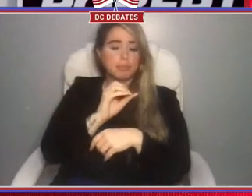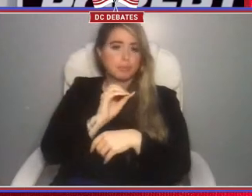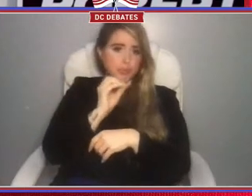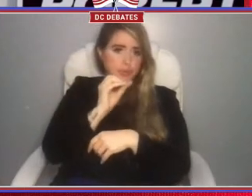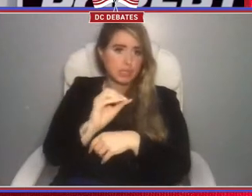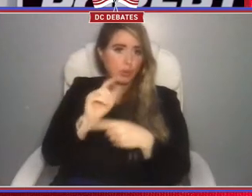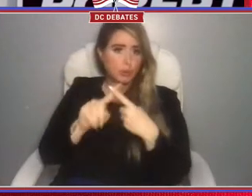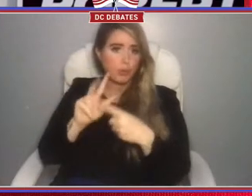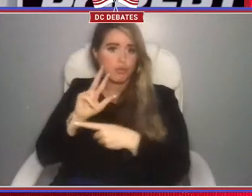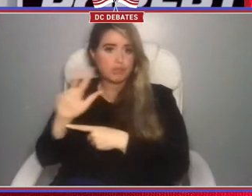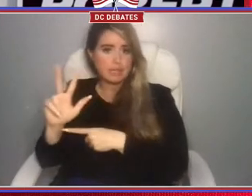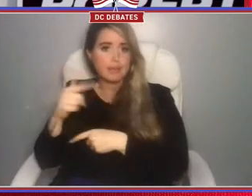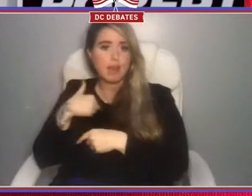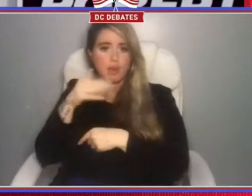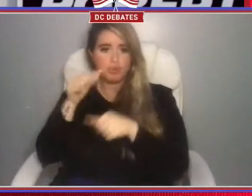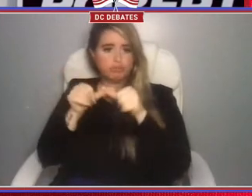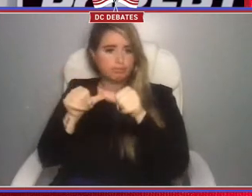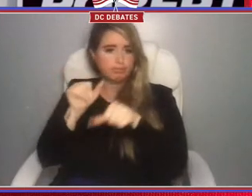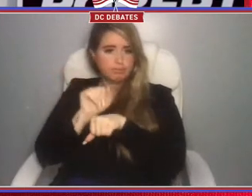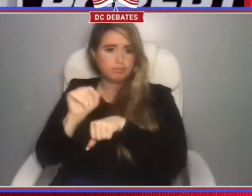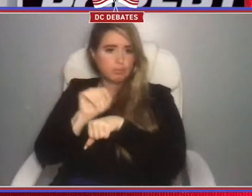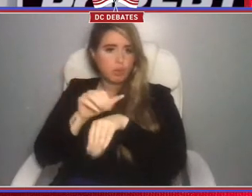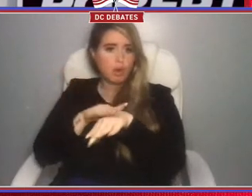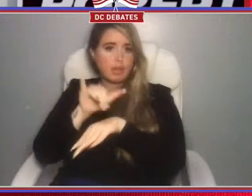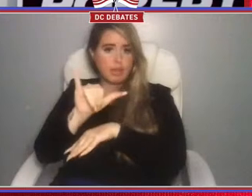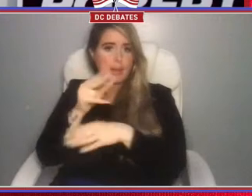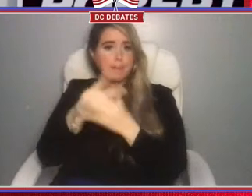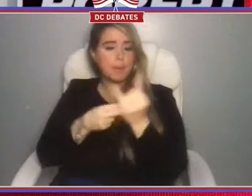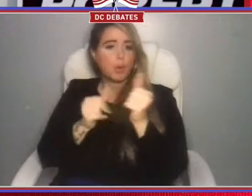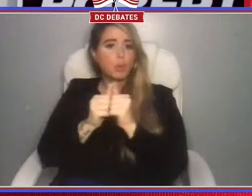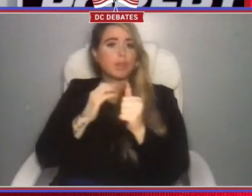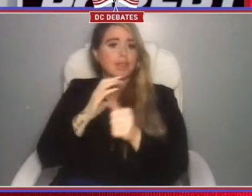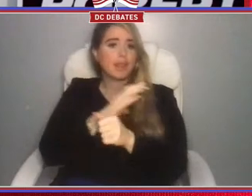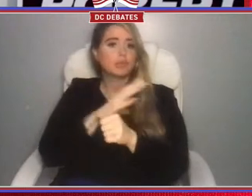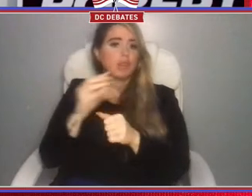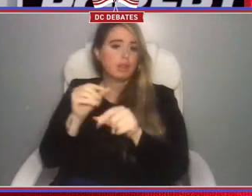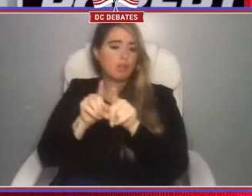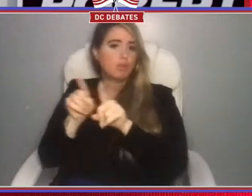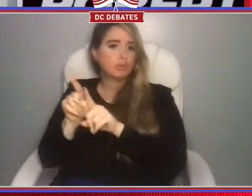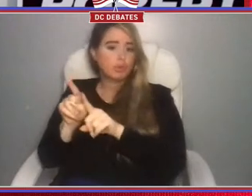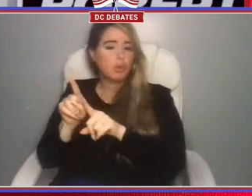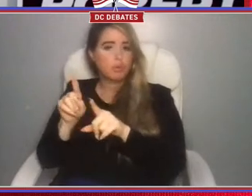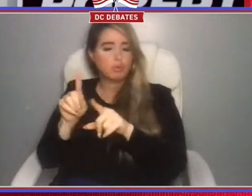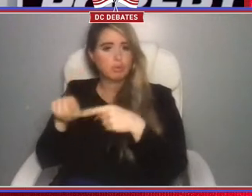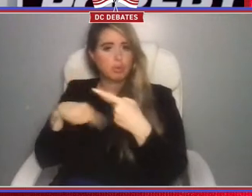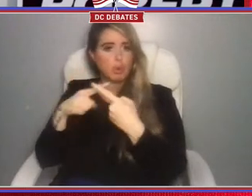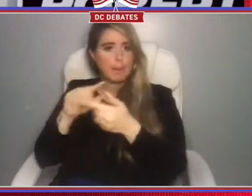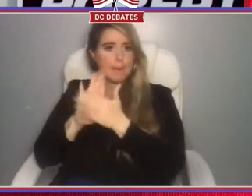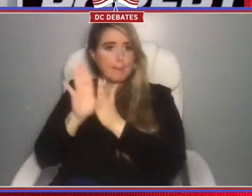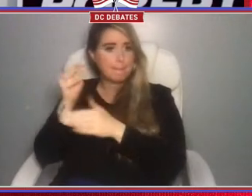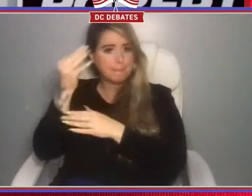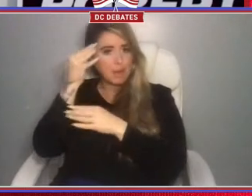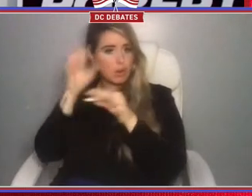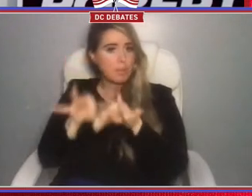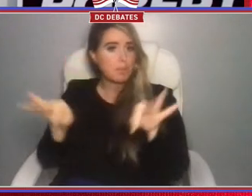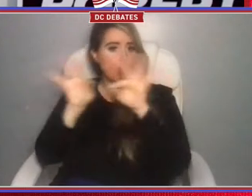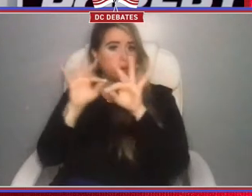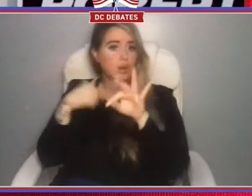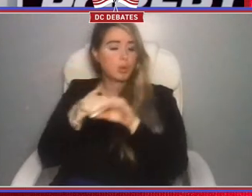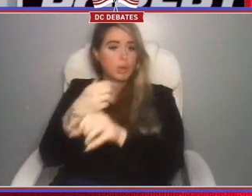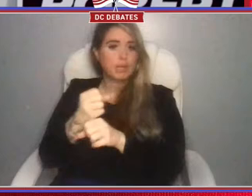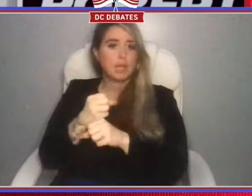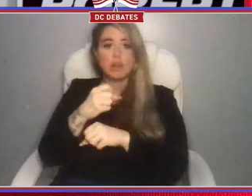going to continue this work both on the council and next as mayor. It is important that we get early childhood